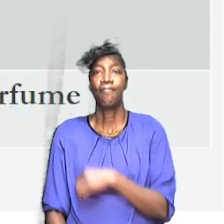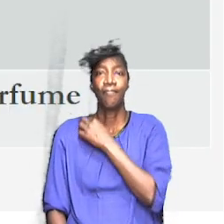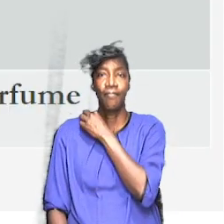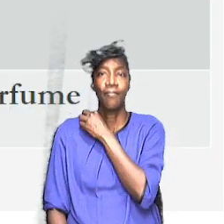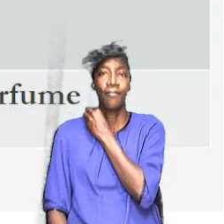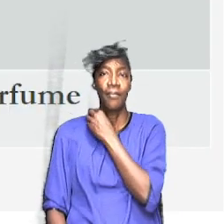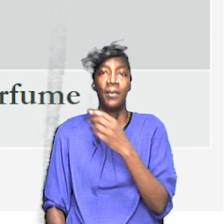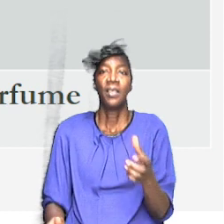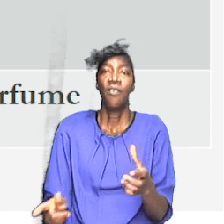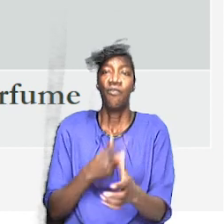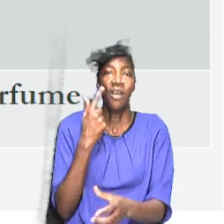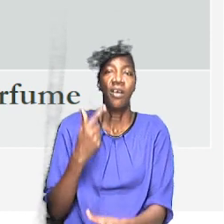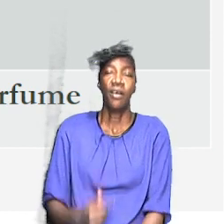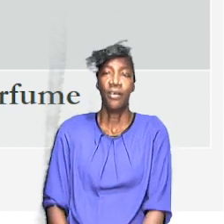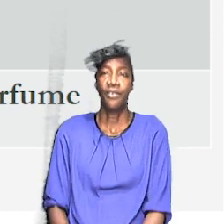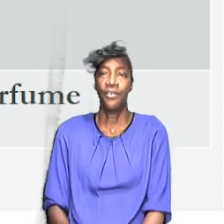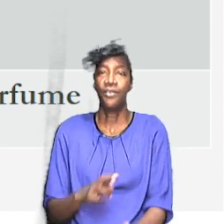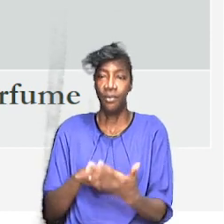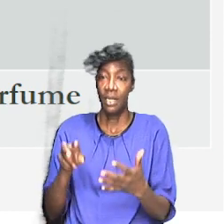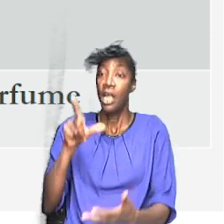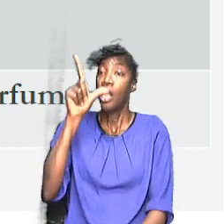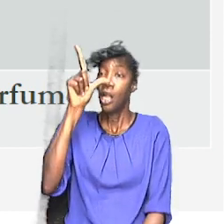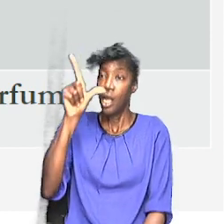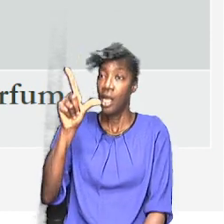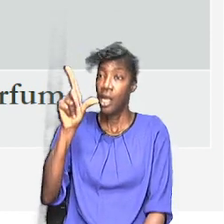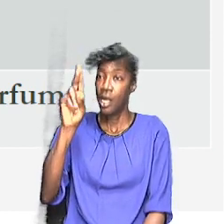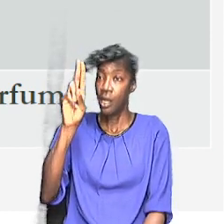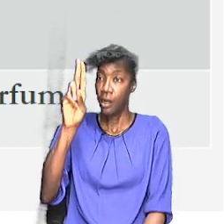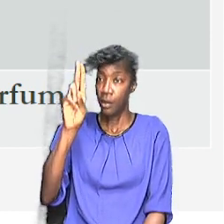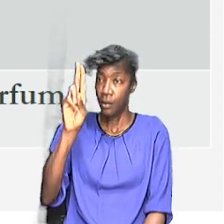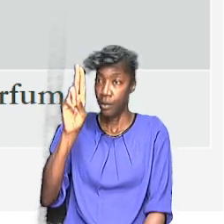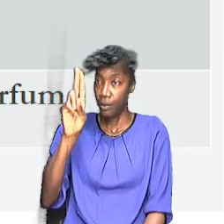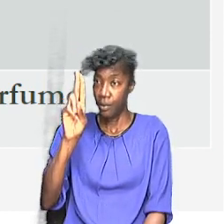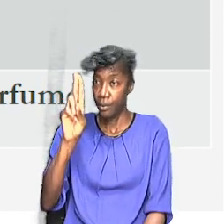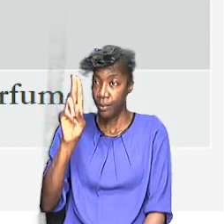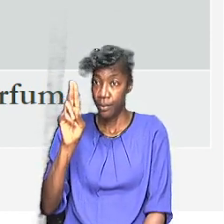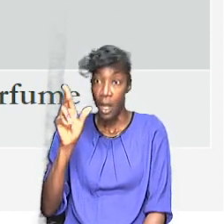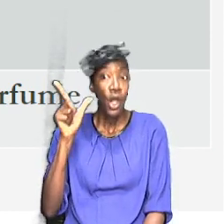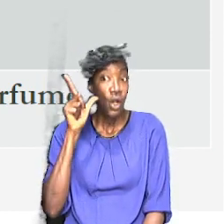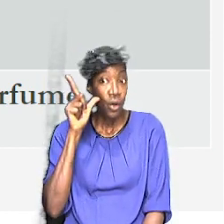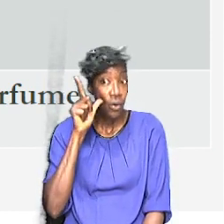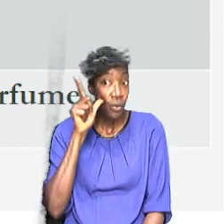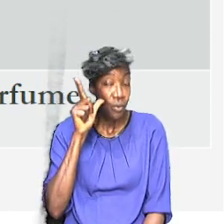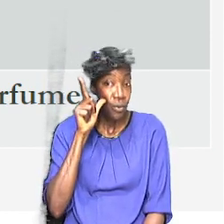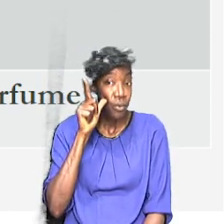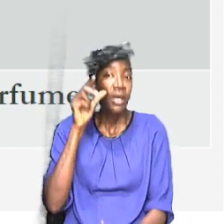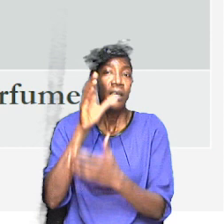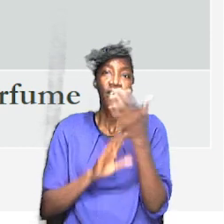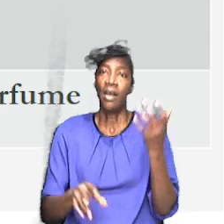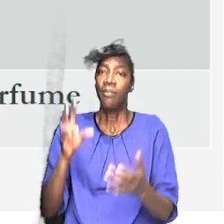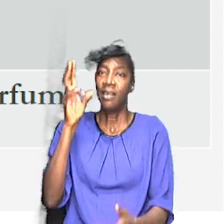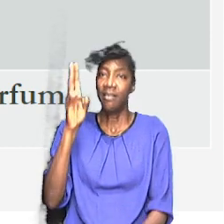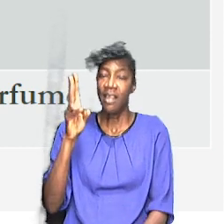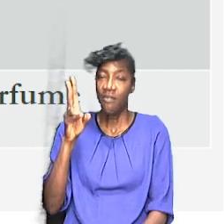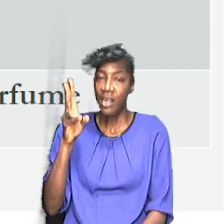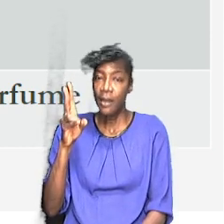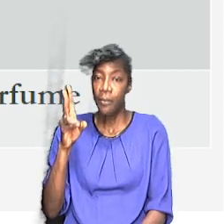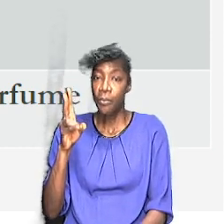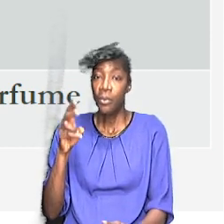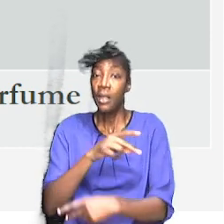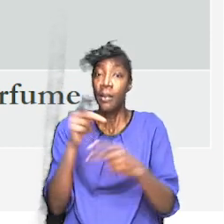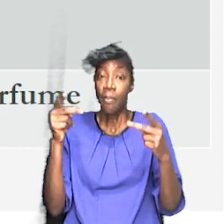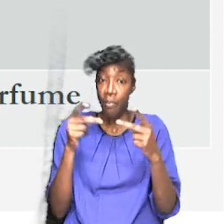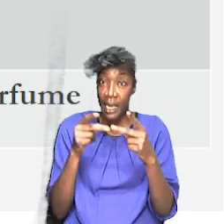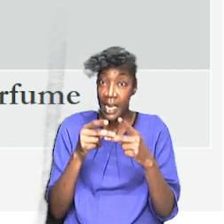First reason, in Luke chapter 7, the location of the event took place at